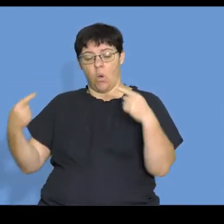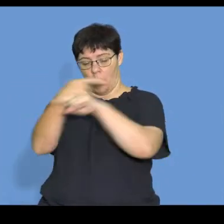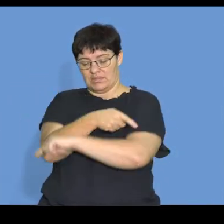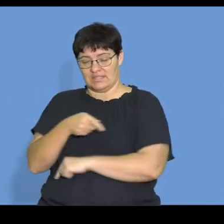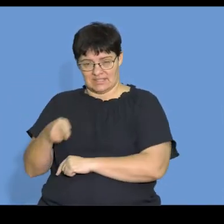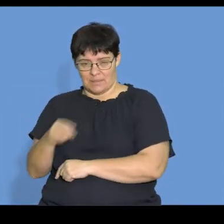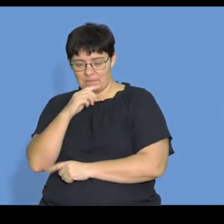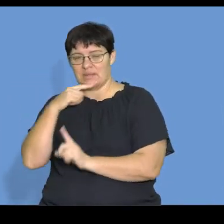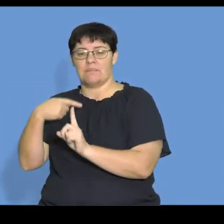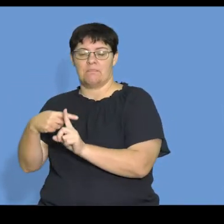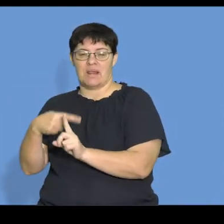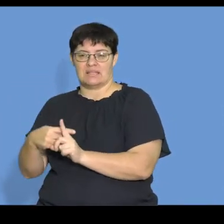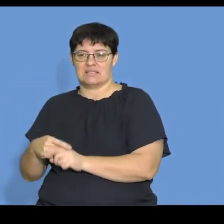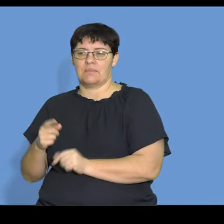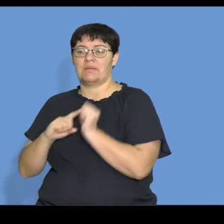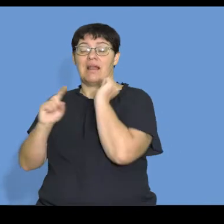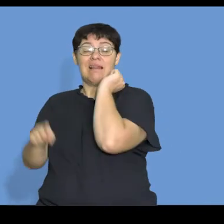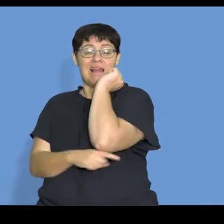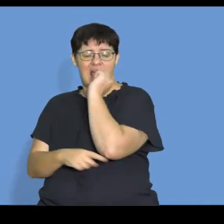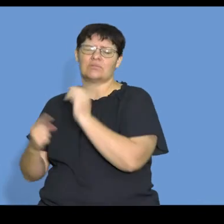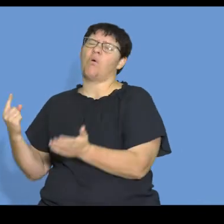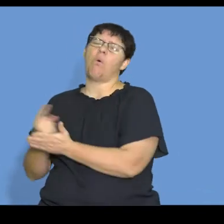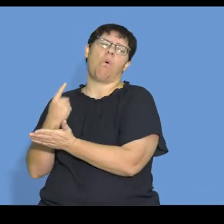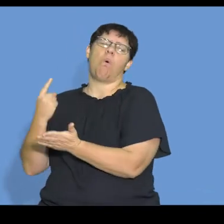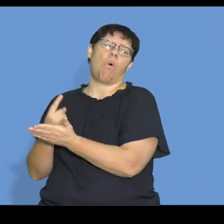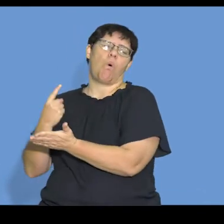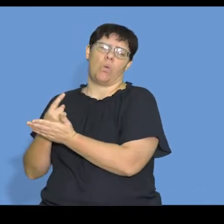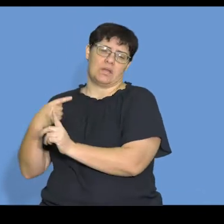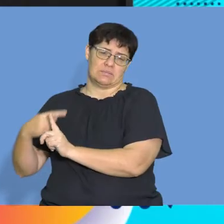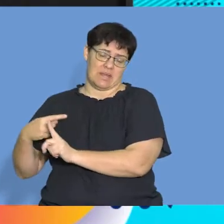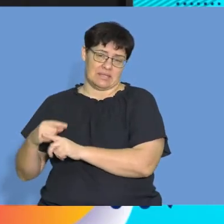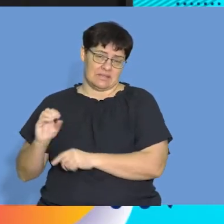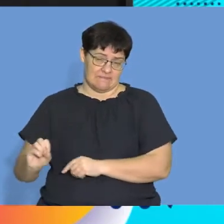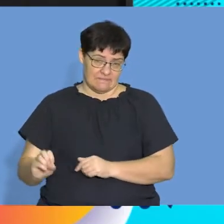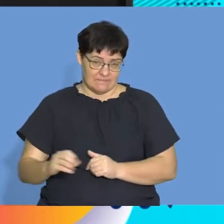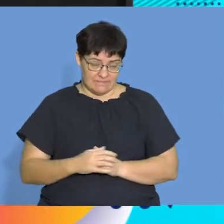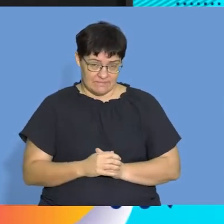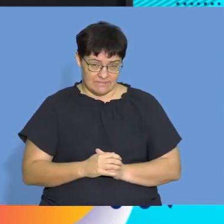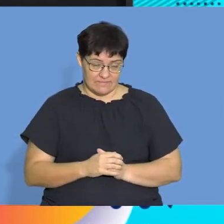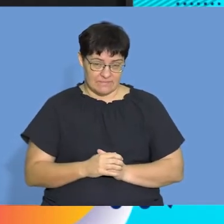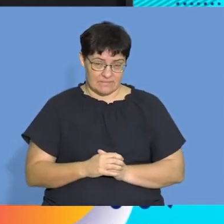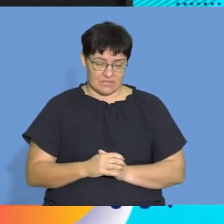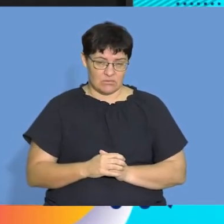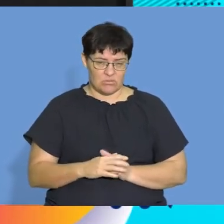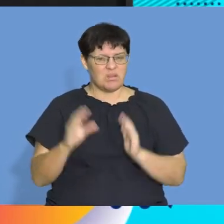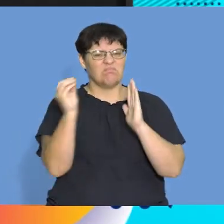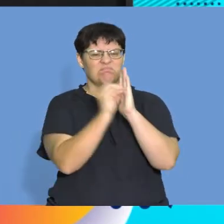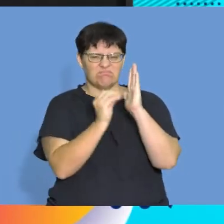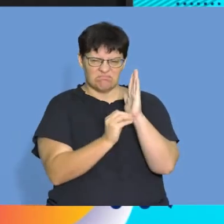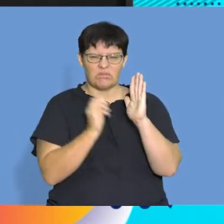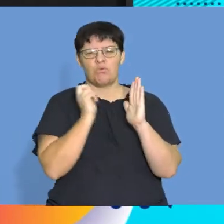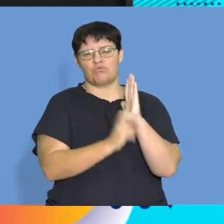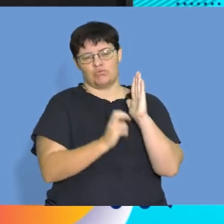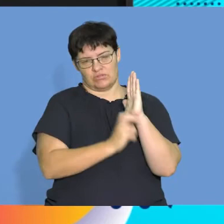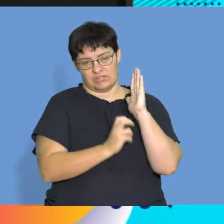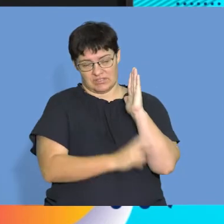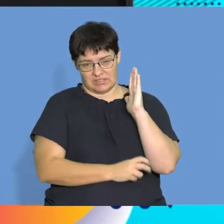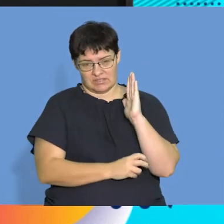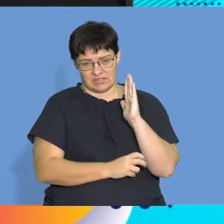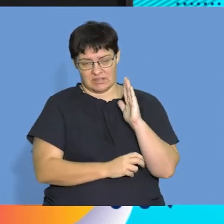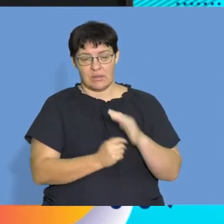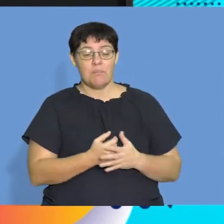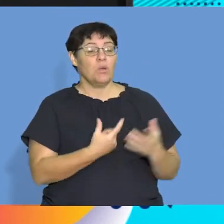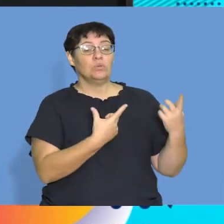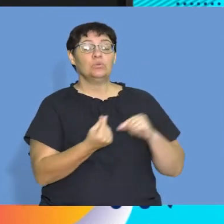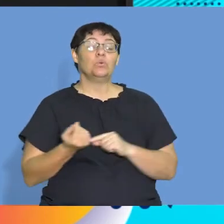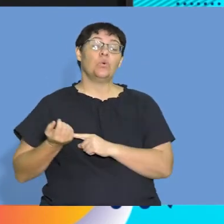plus, but the last term will always be a plus. So please just jot down these rules. I will show you when we do